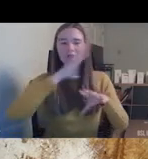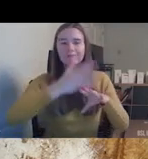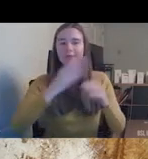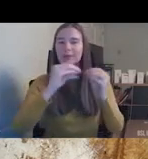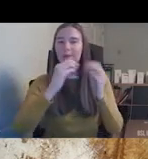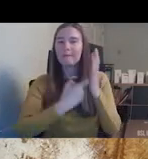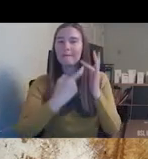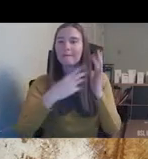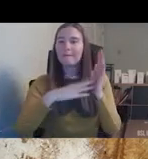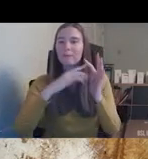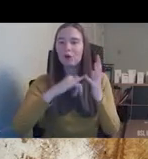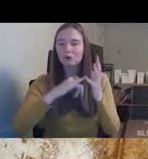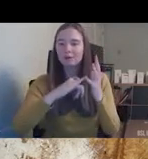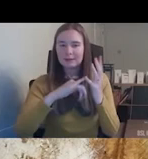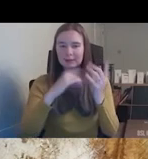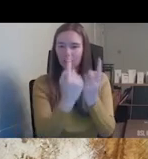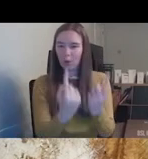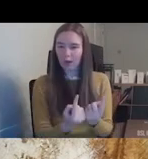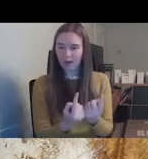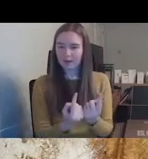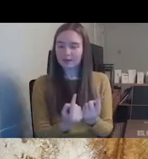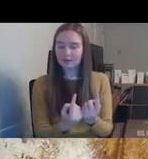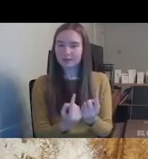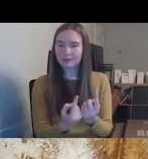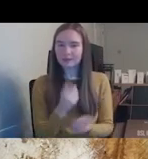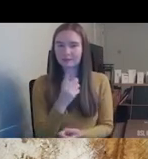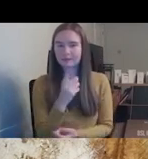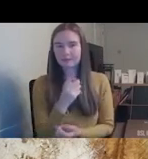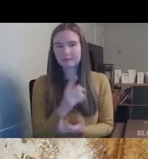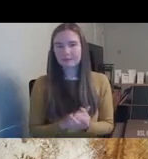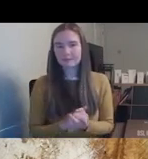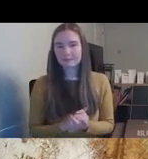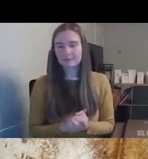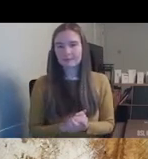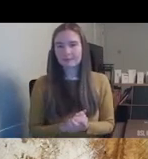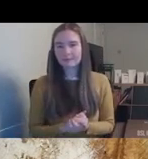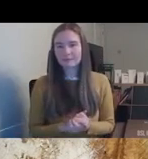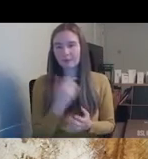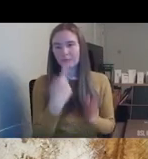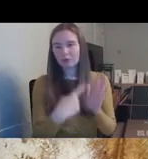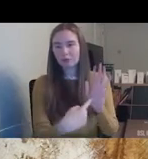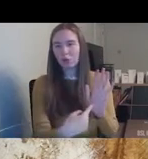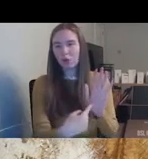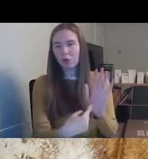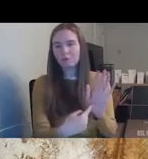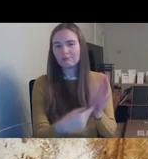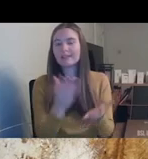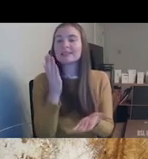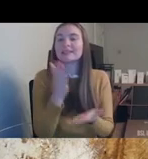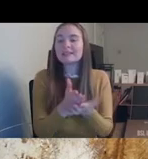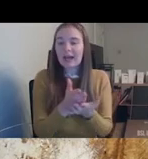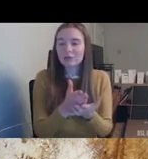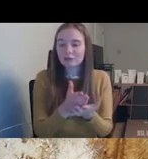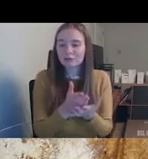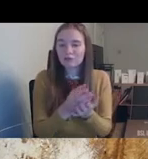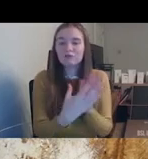spoke about. And it just shows like, for instance, it's an exact replica of what